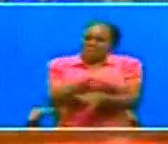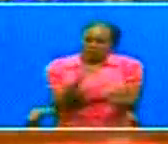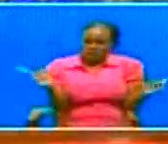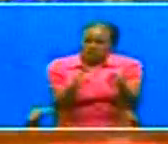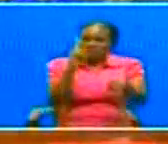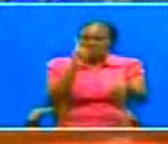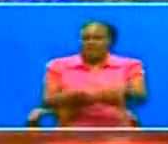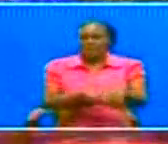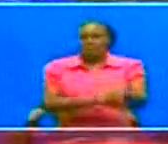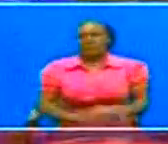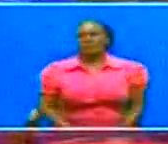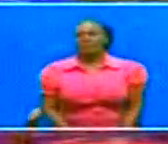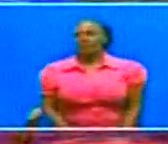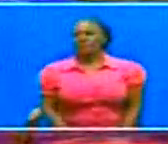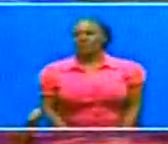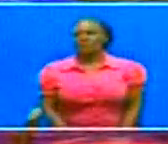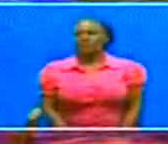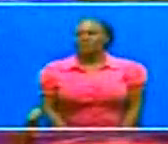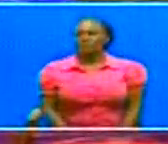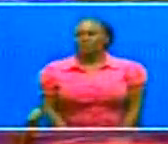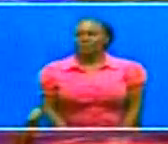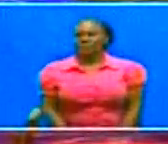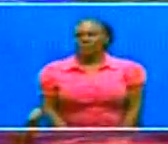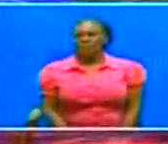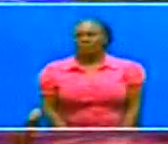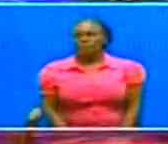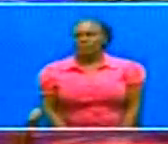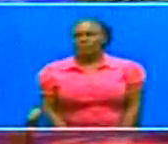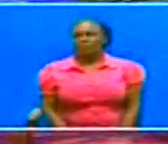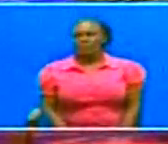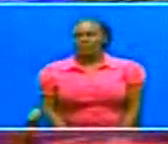moment. Can I get some juice?